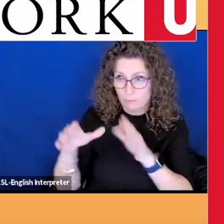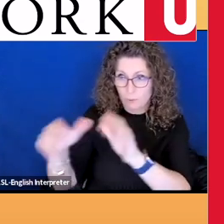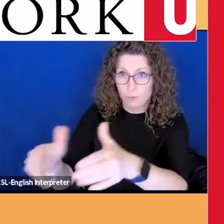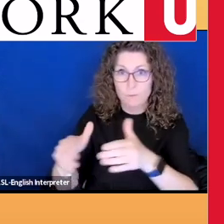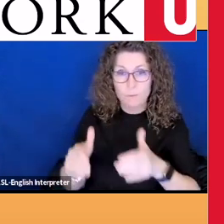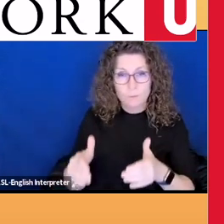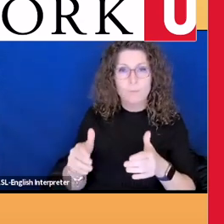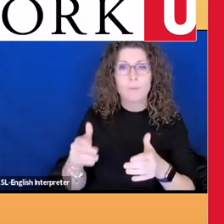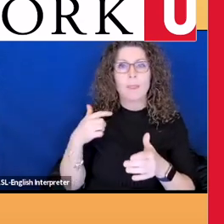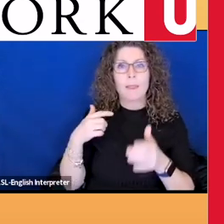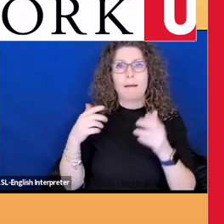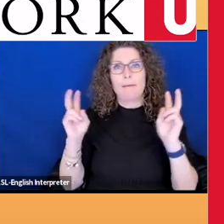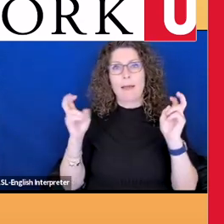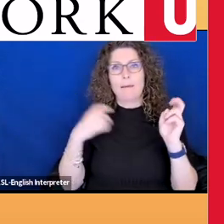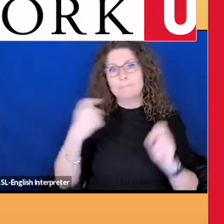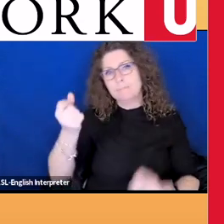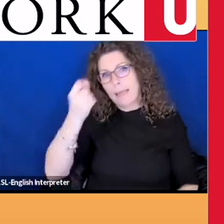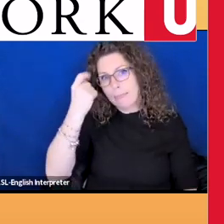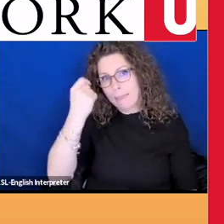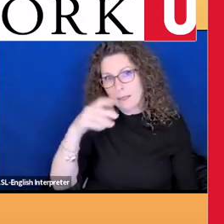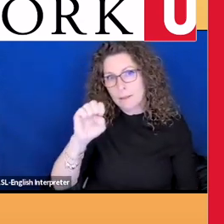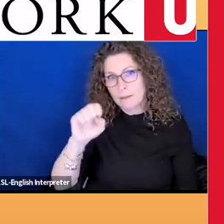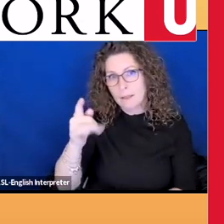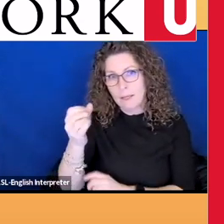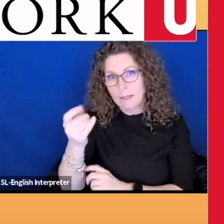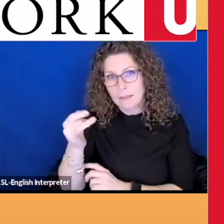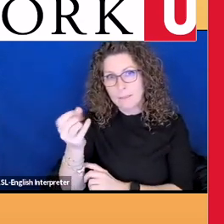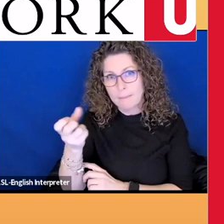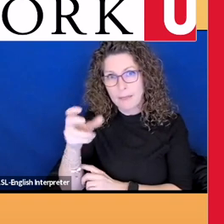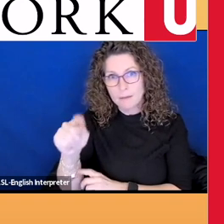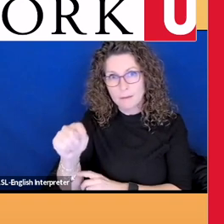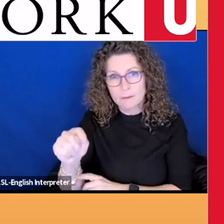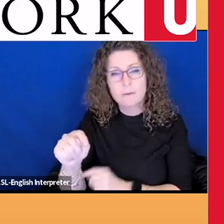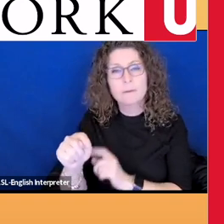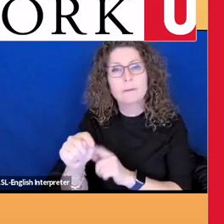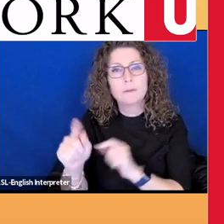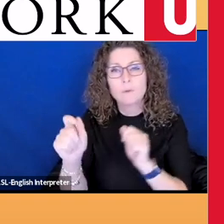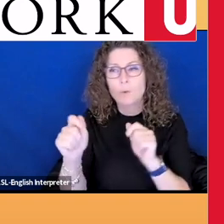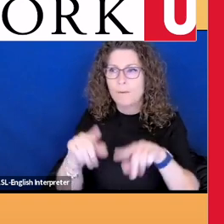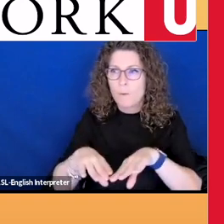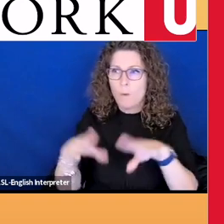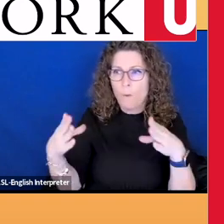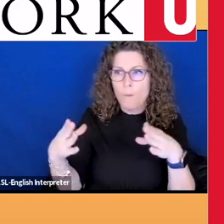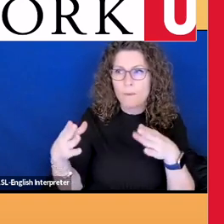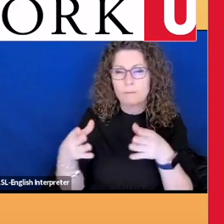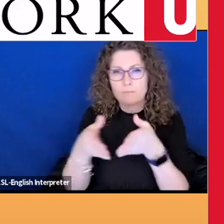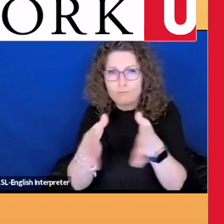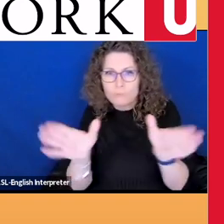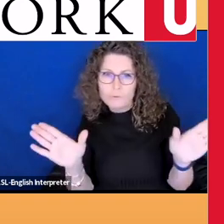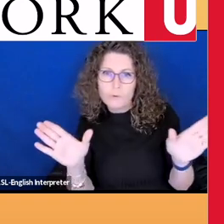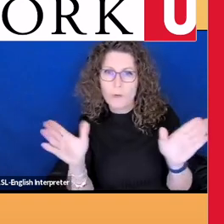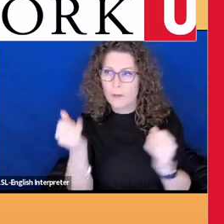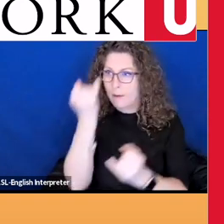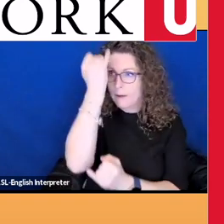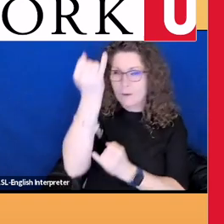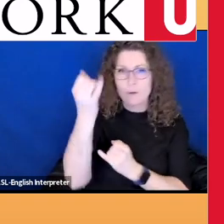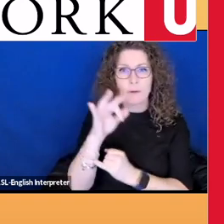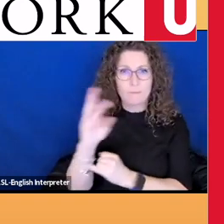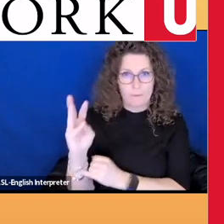Enlightenment, opening up the signifying registers of solidarity towards a broad ideological framework.